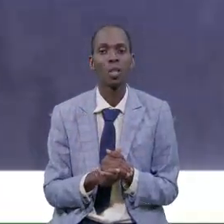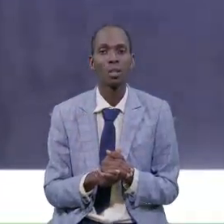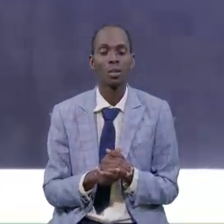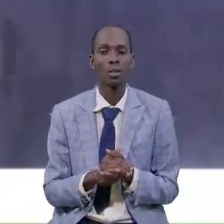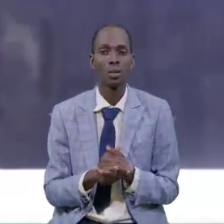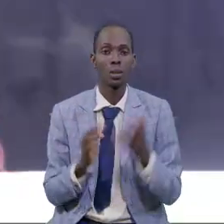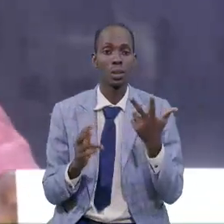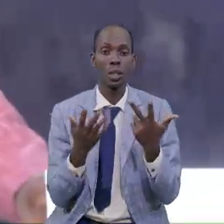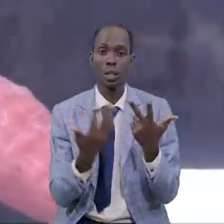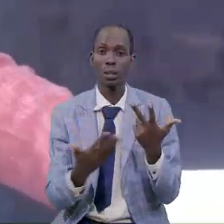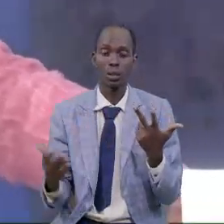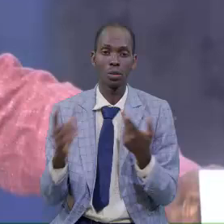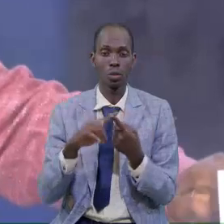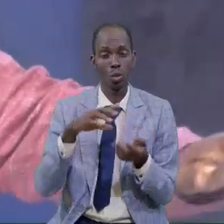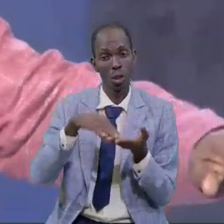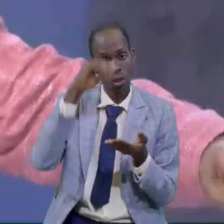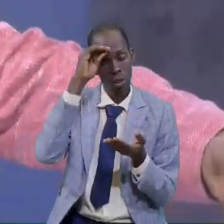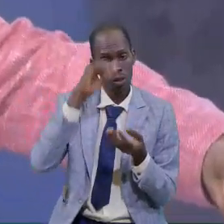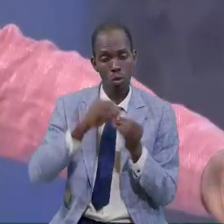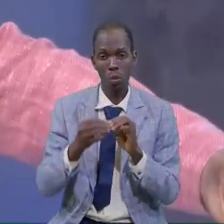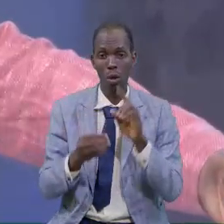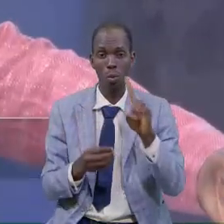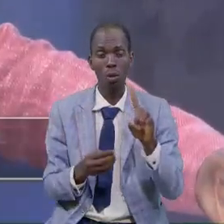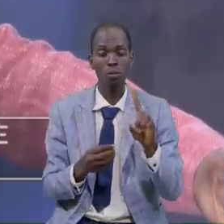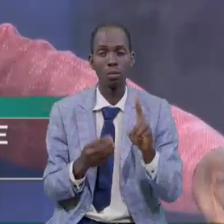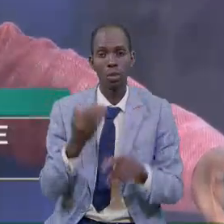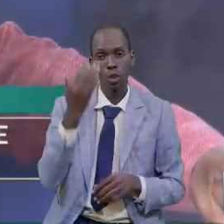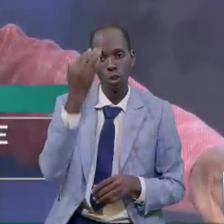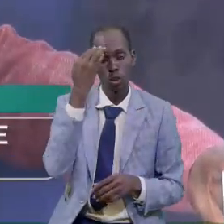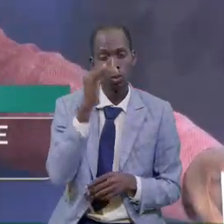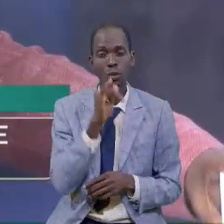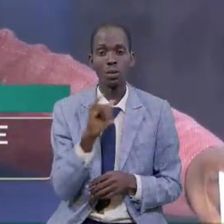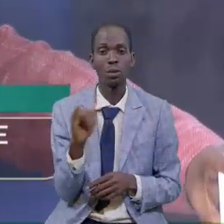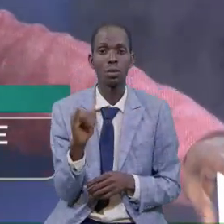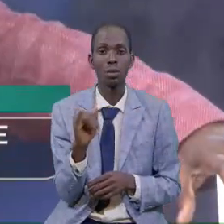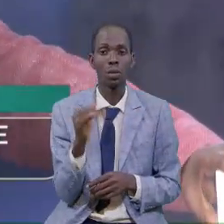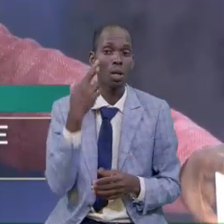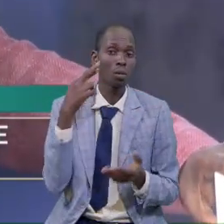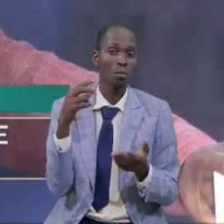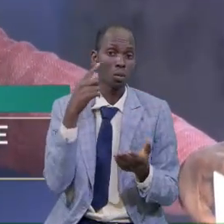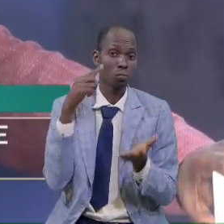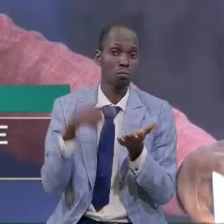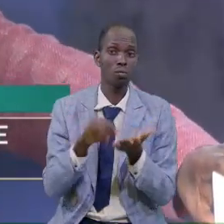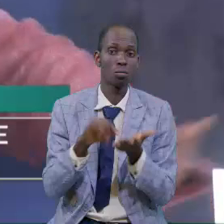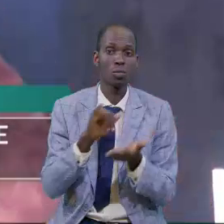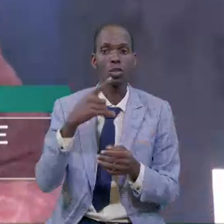one, recognizing the world in you to be changed.